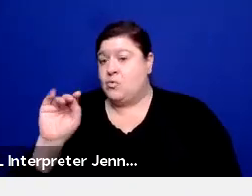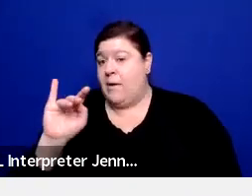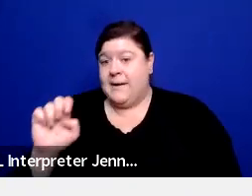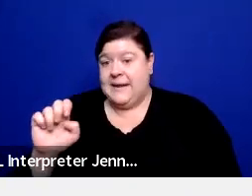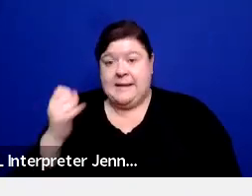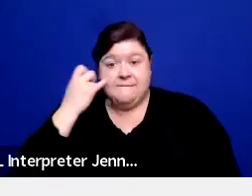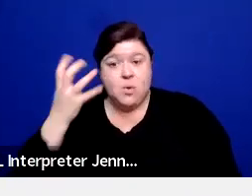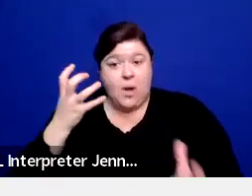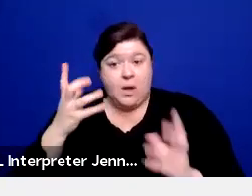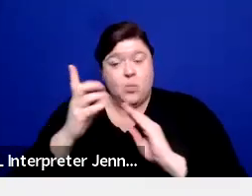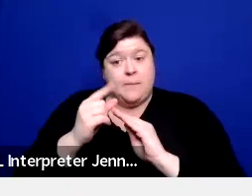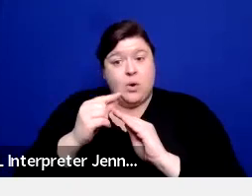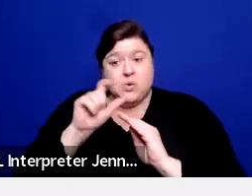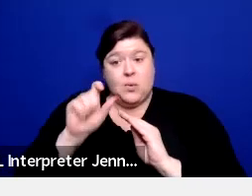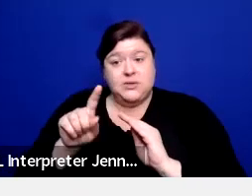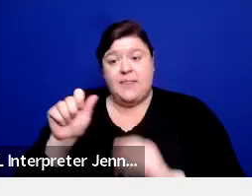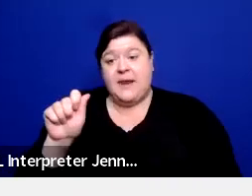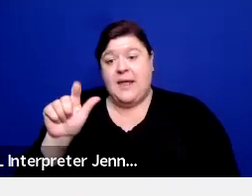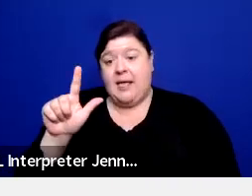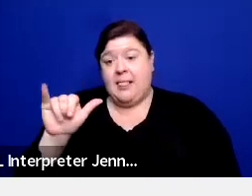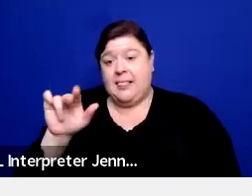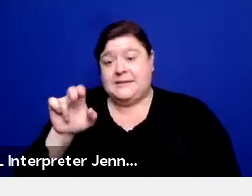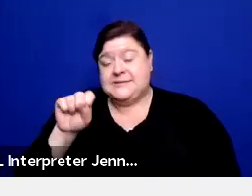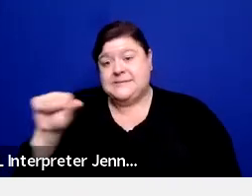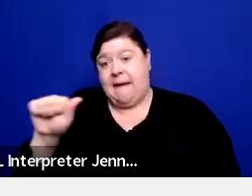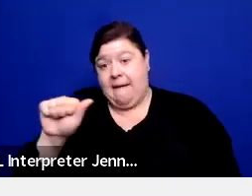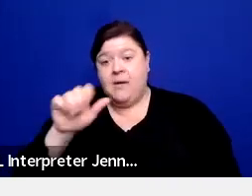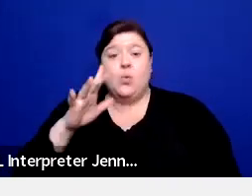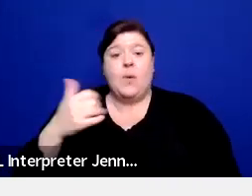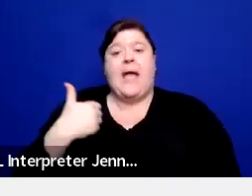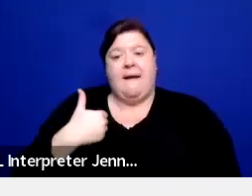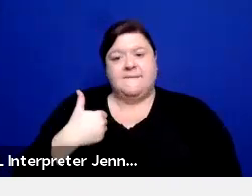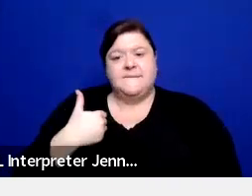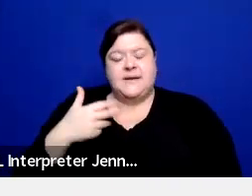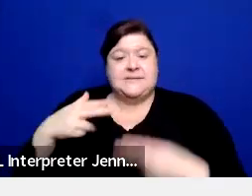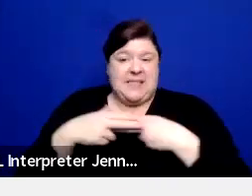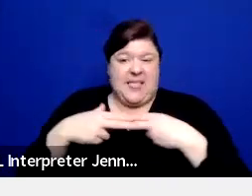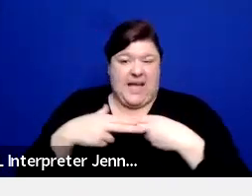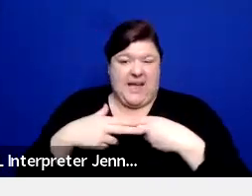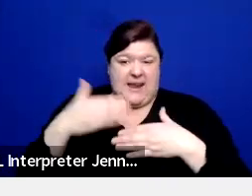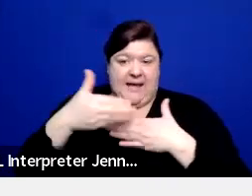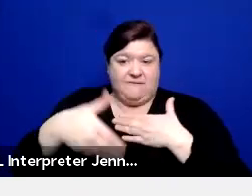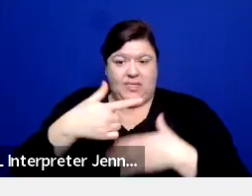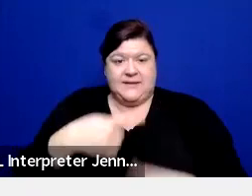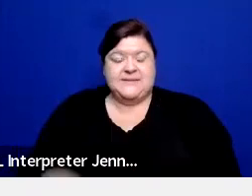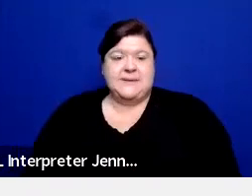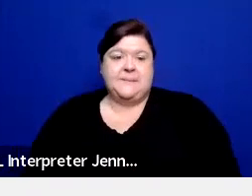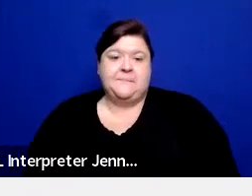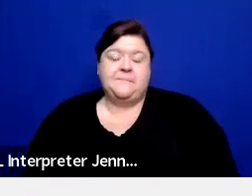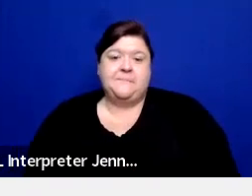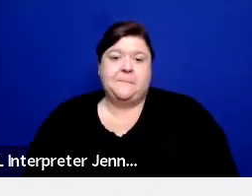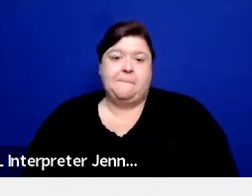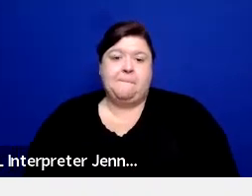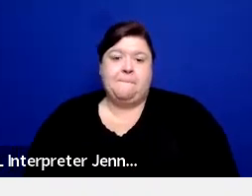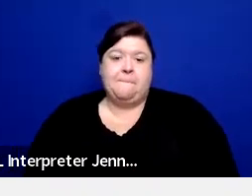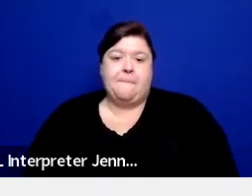one more question, and then Alyssa, we have a slide after this that we would like you to share with us.